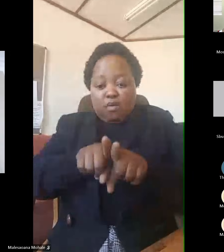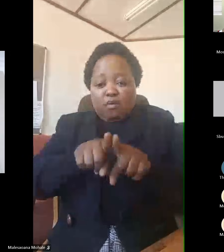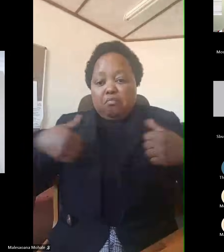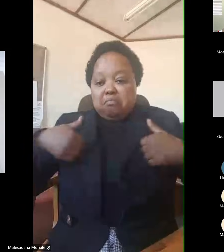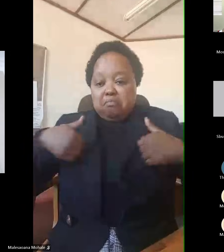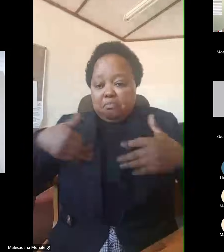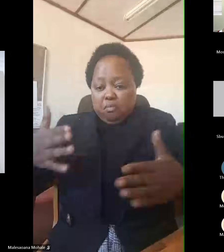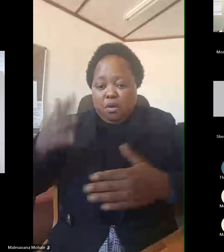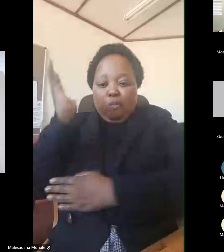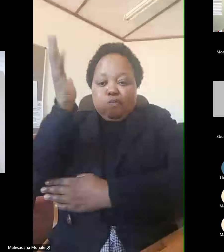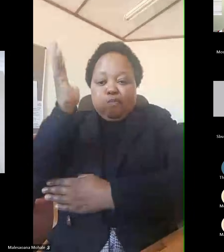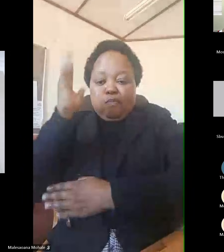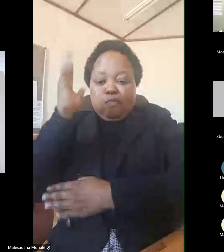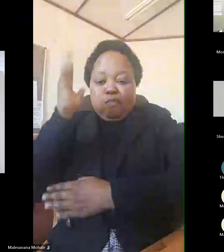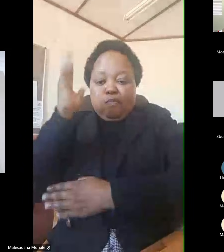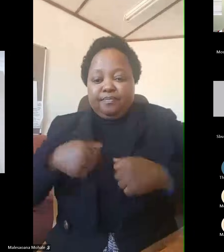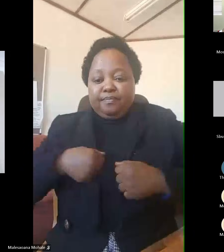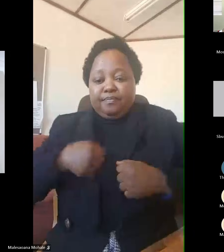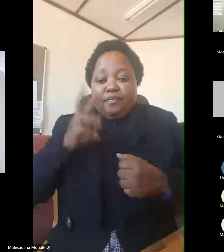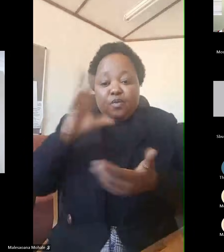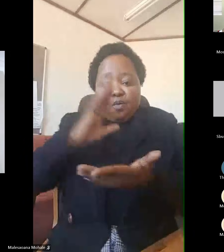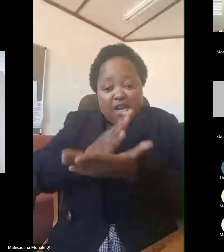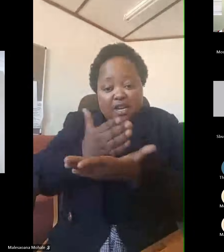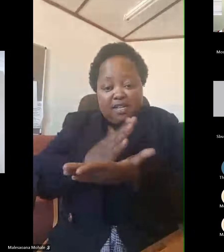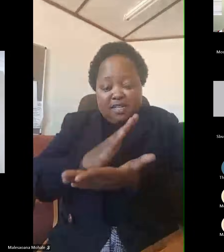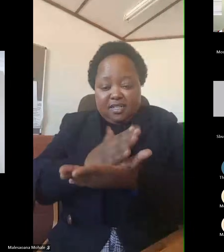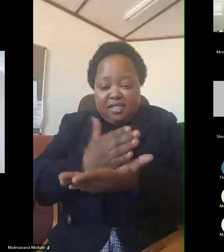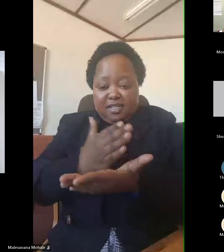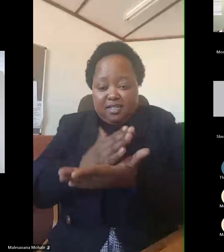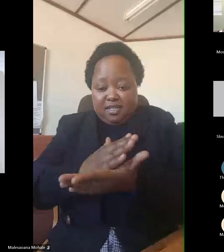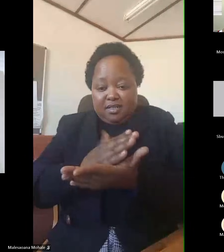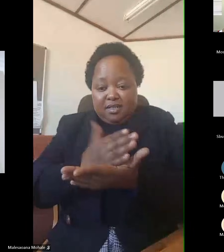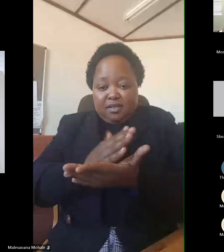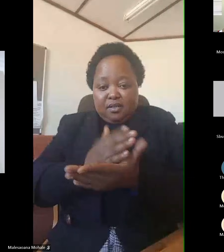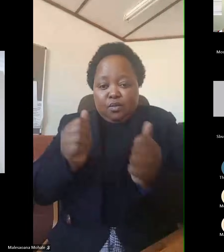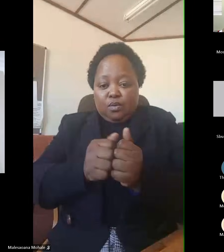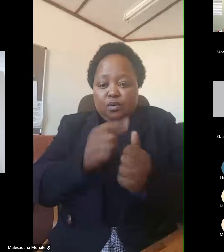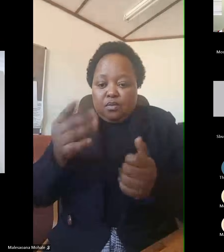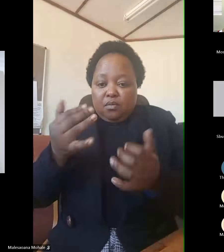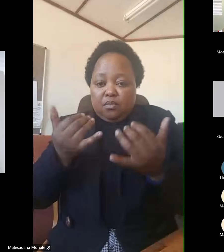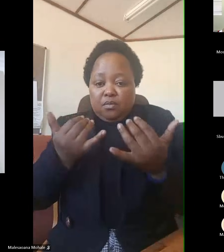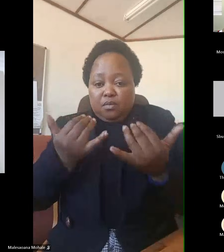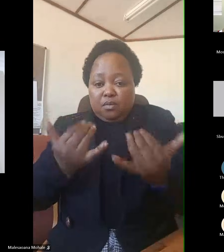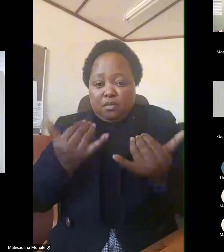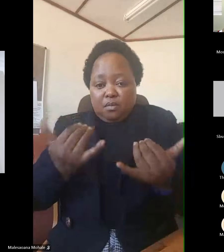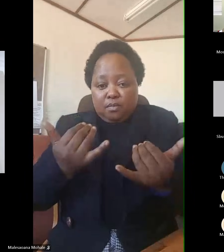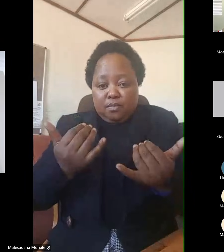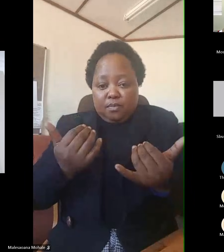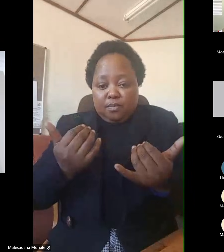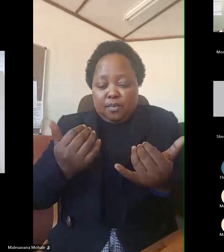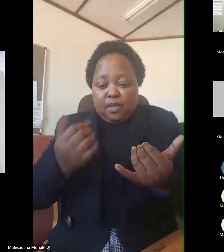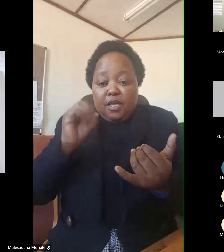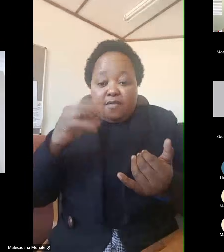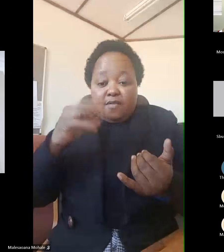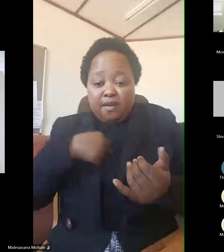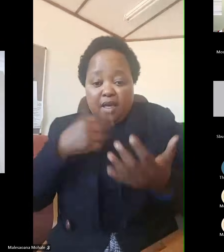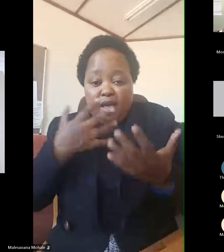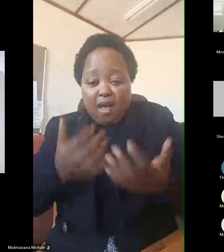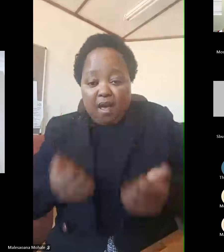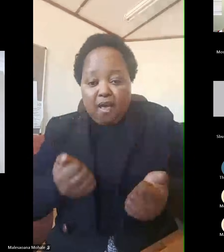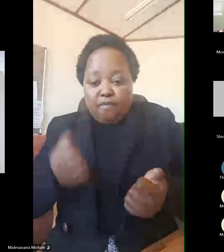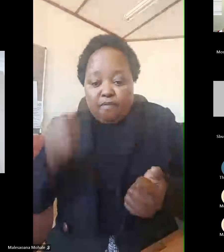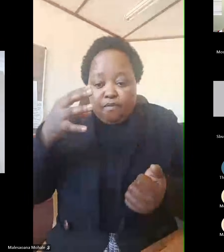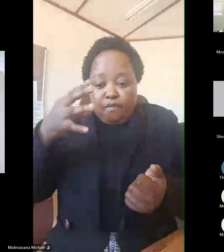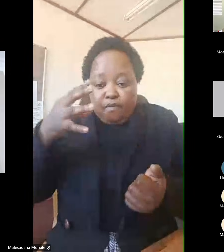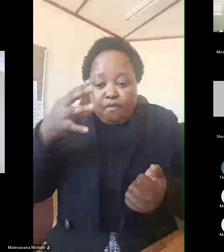going to share screen. I may have low bandwidth as well. So if I have to come off camera in order to